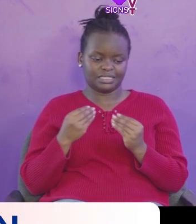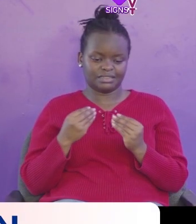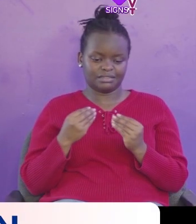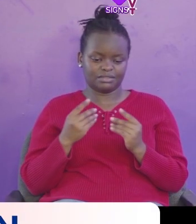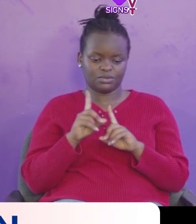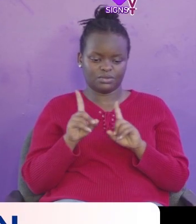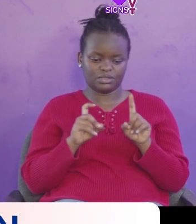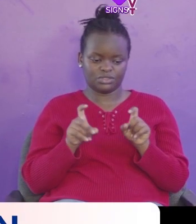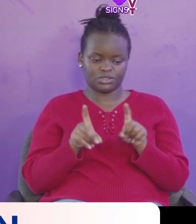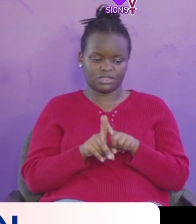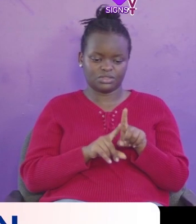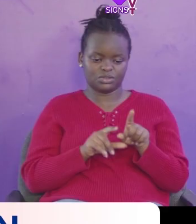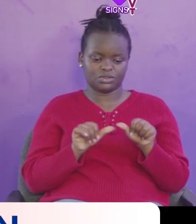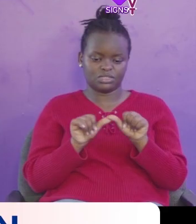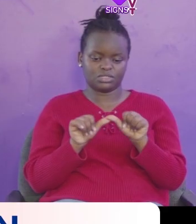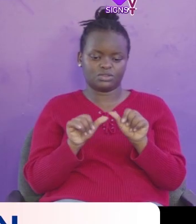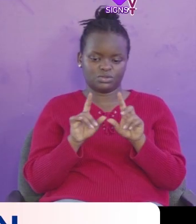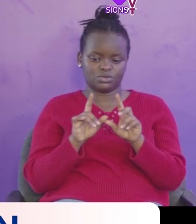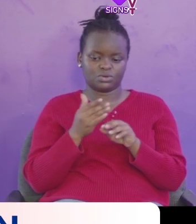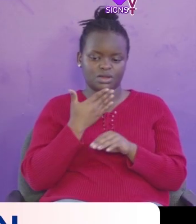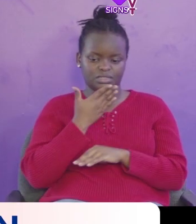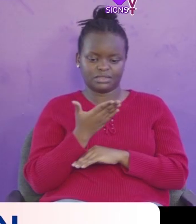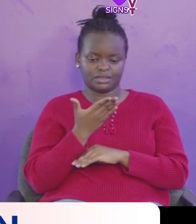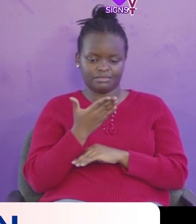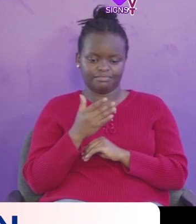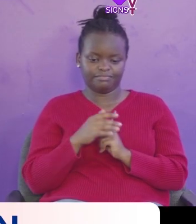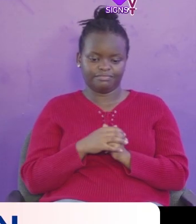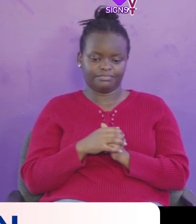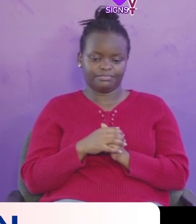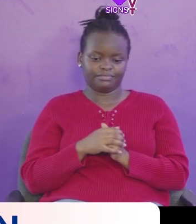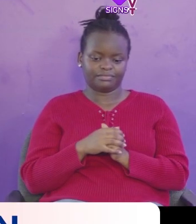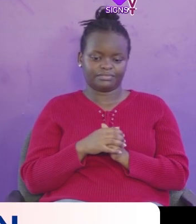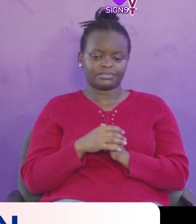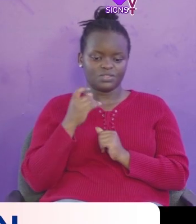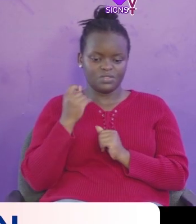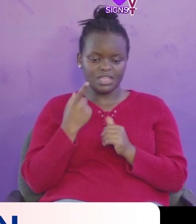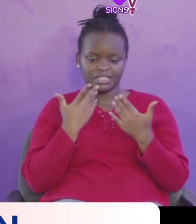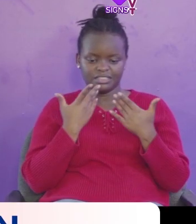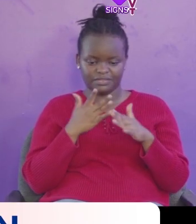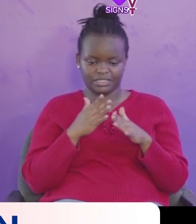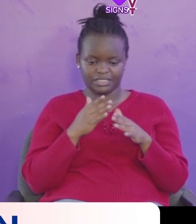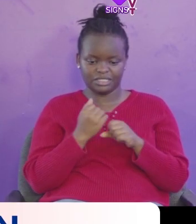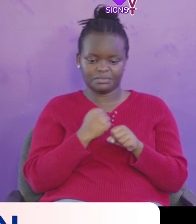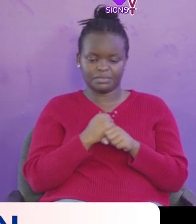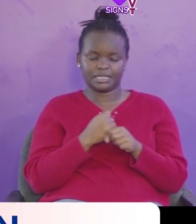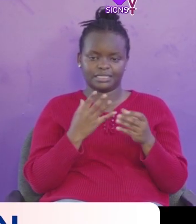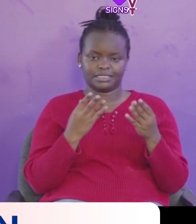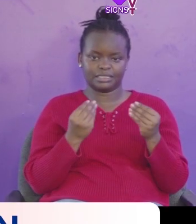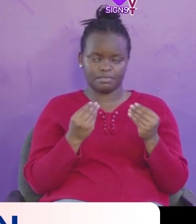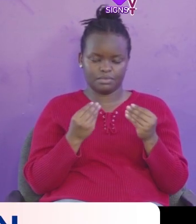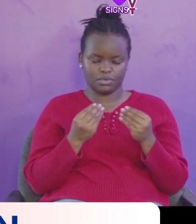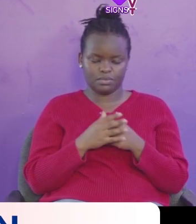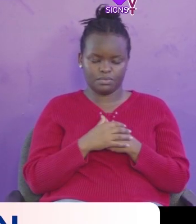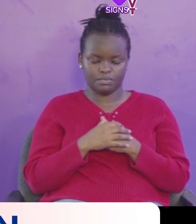you are answering. Wacha nikurahisishie. I know you've gotten it, but let me simplify it.